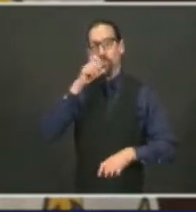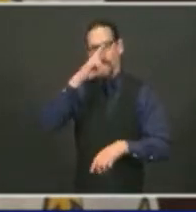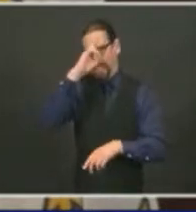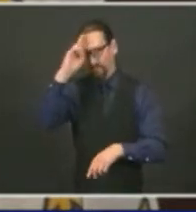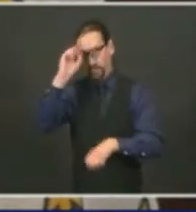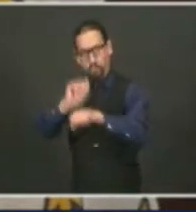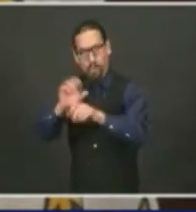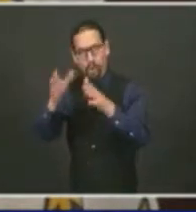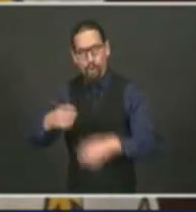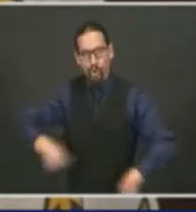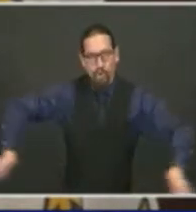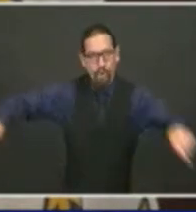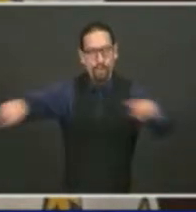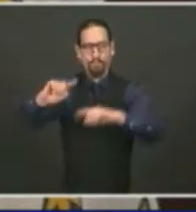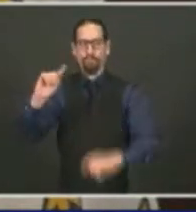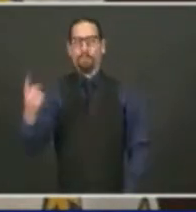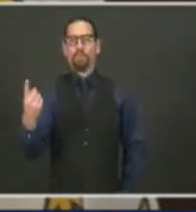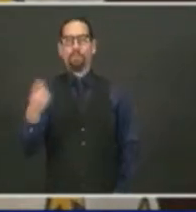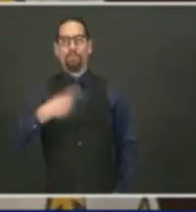date, approximately